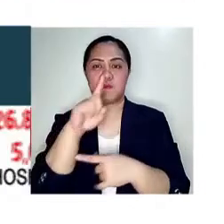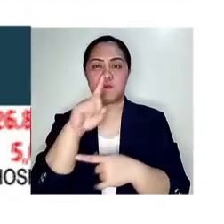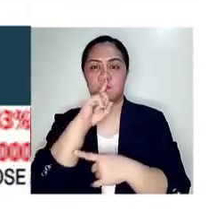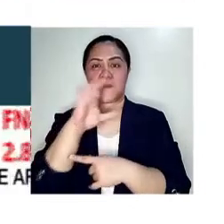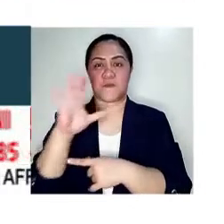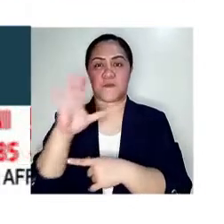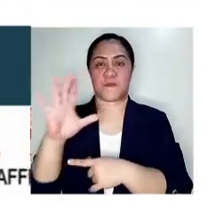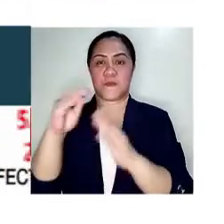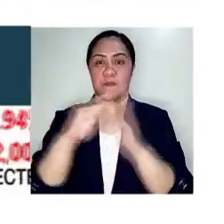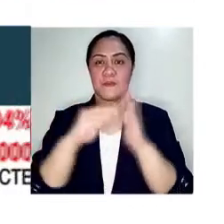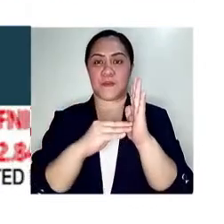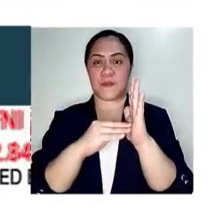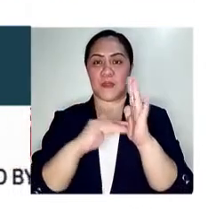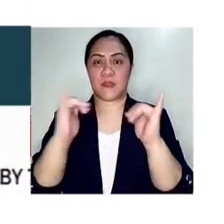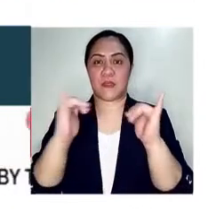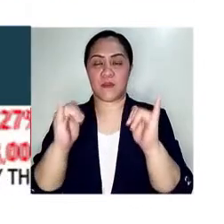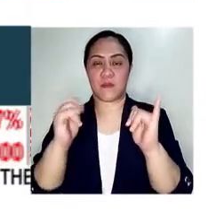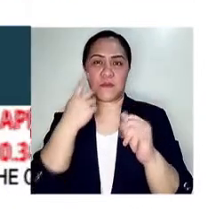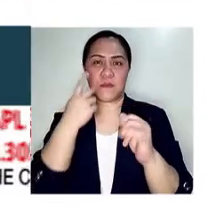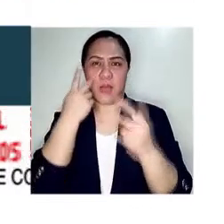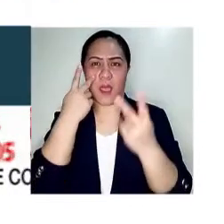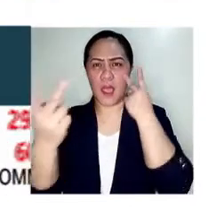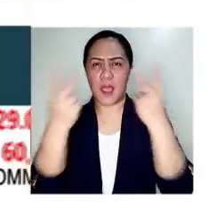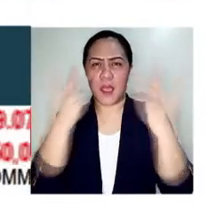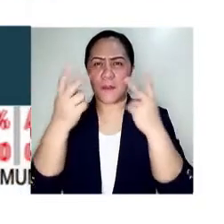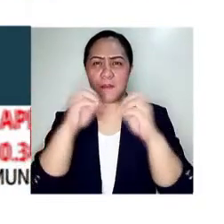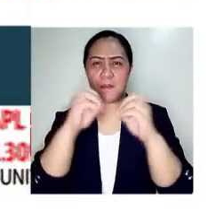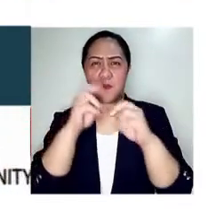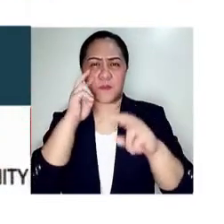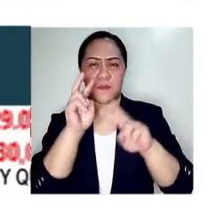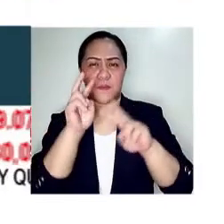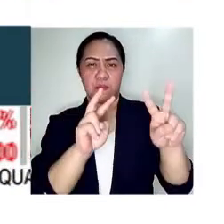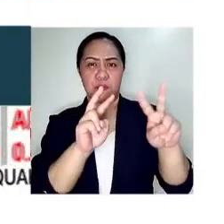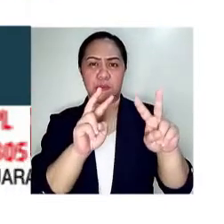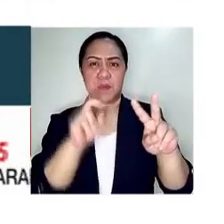in a much more predictable way, you know, as opposed to the kinds of